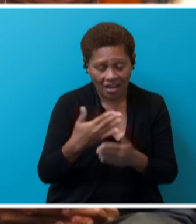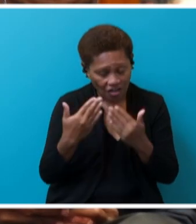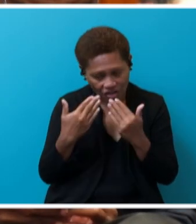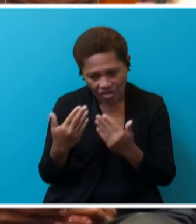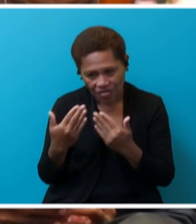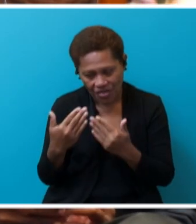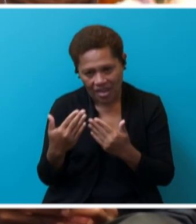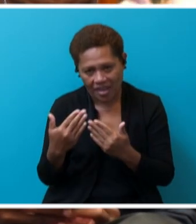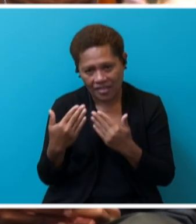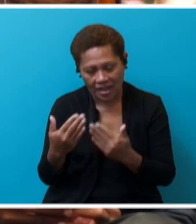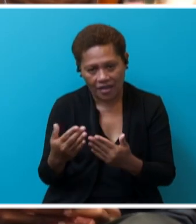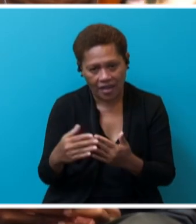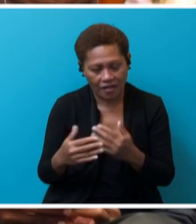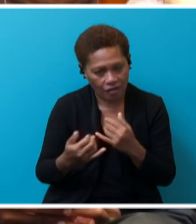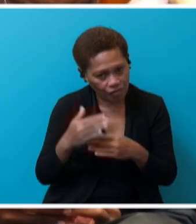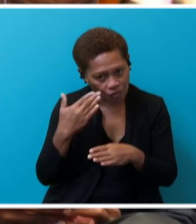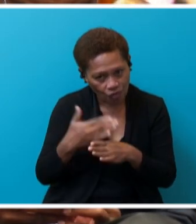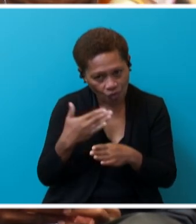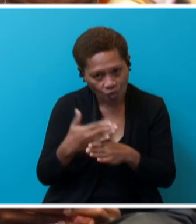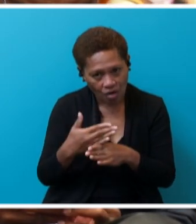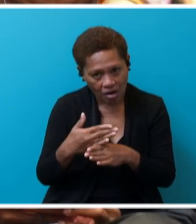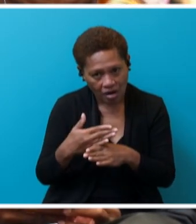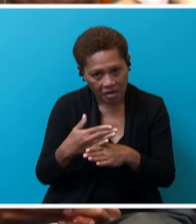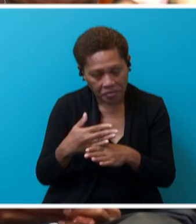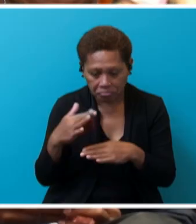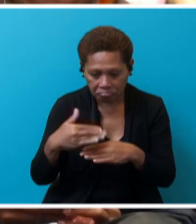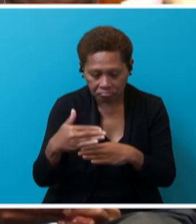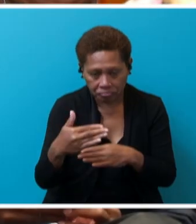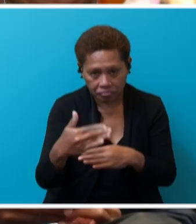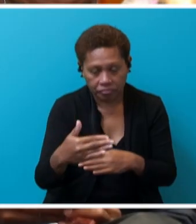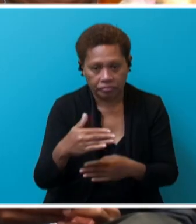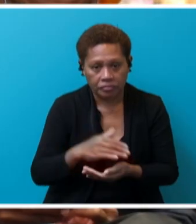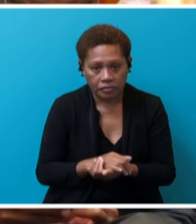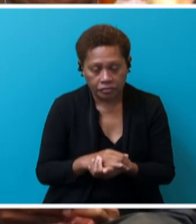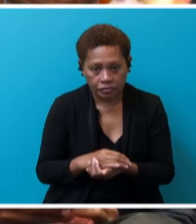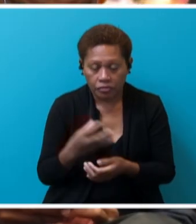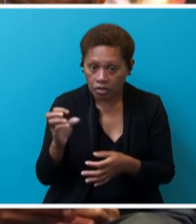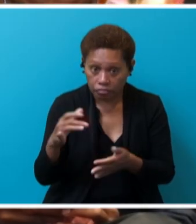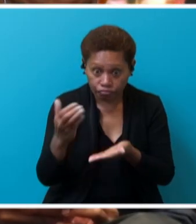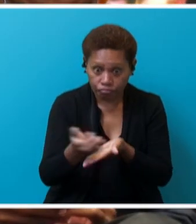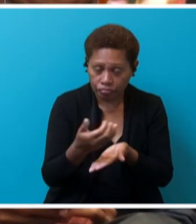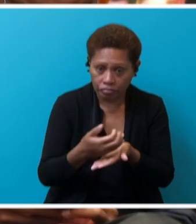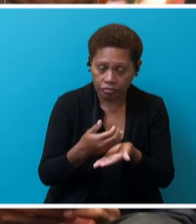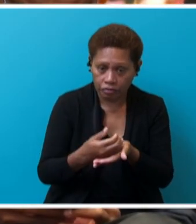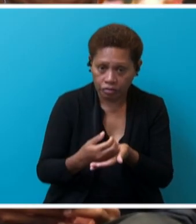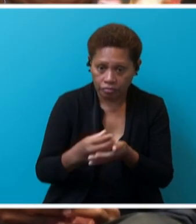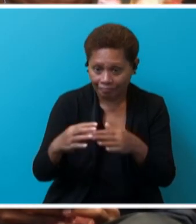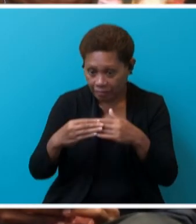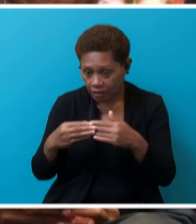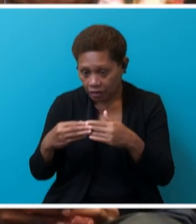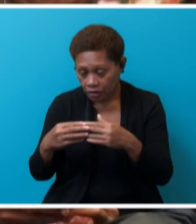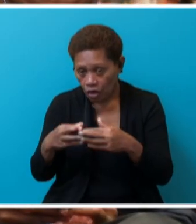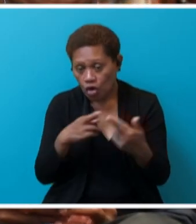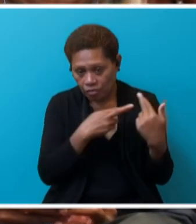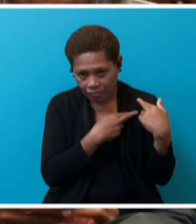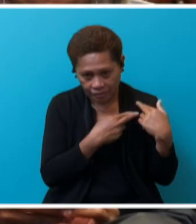for their work as we move forward. It is our collective responsibilities as leaders to build